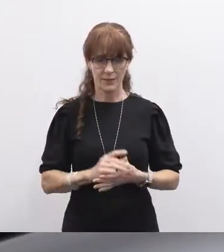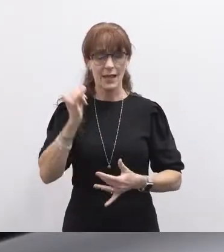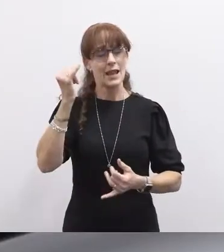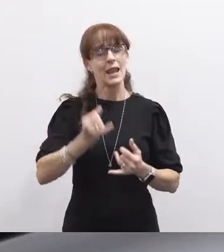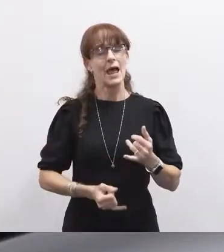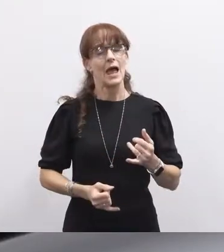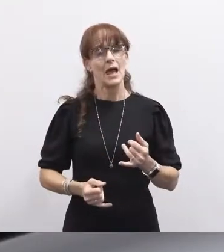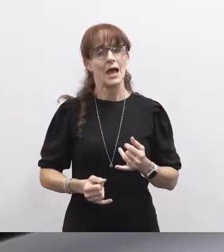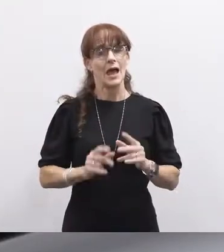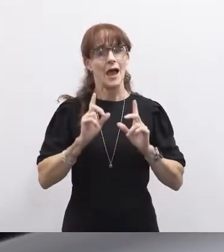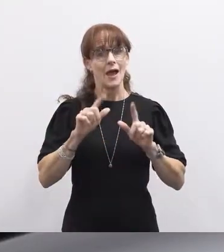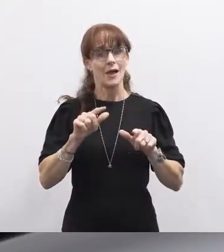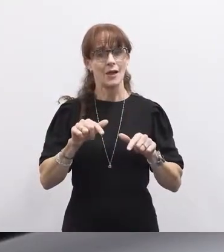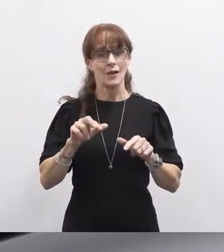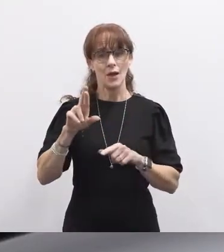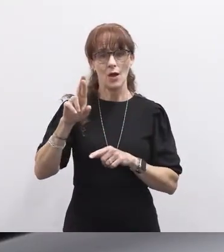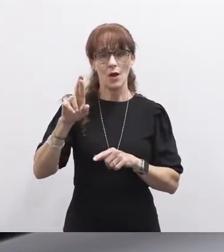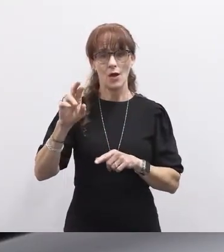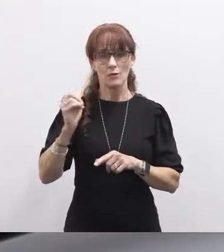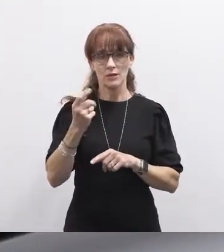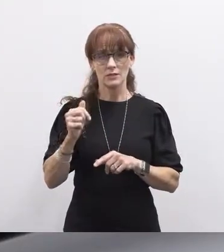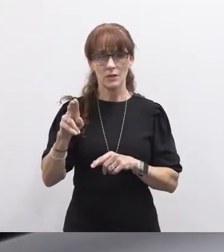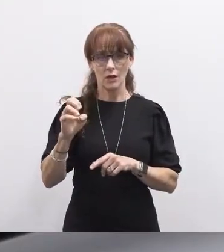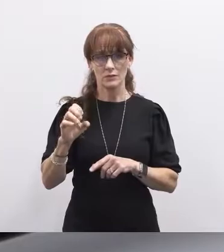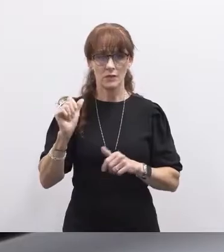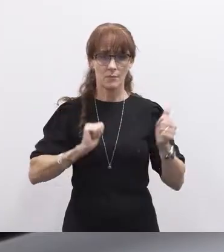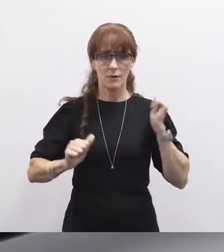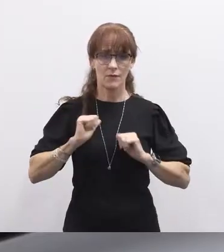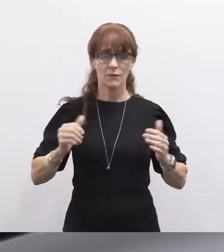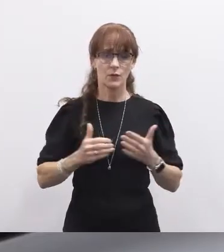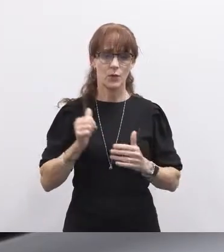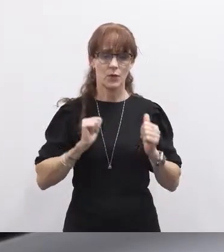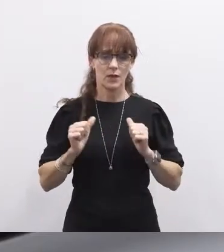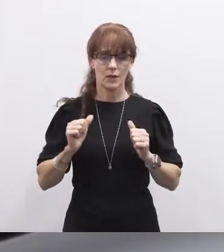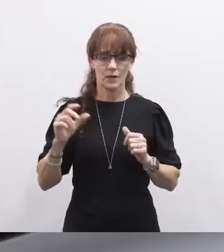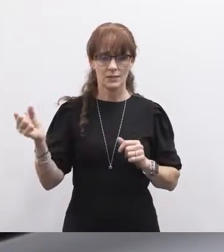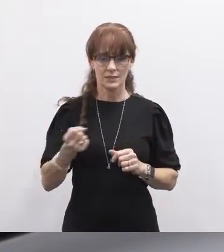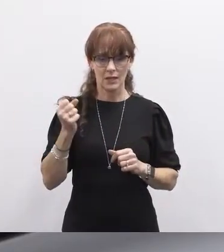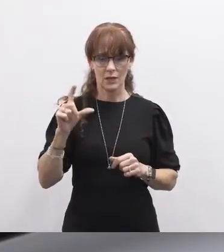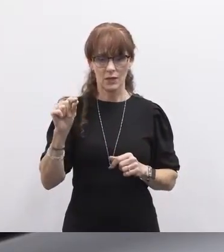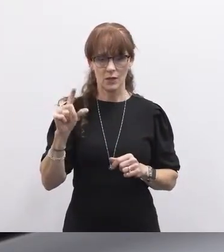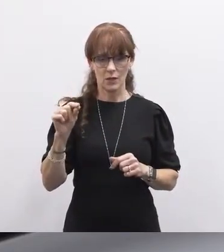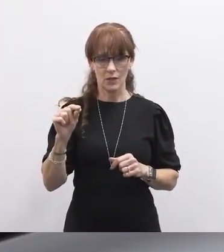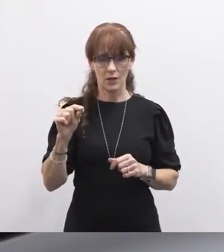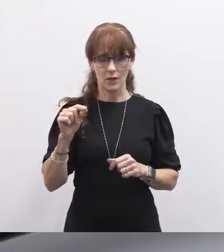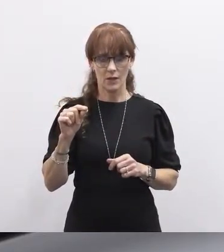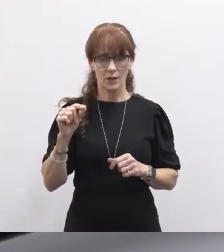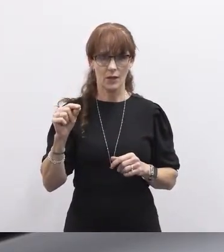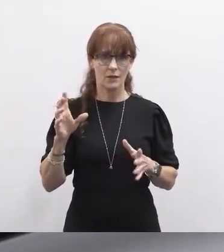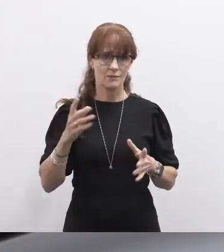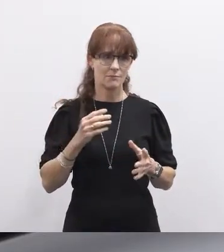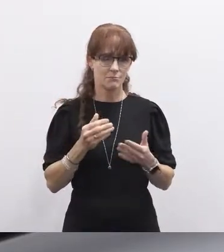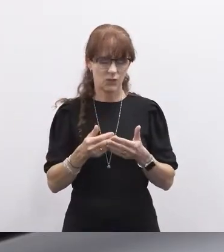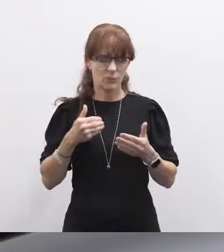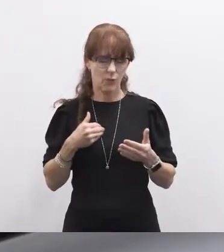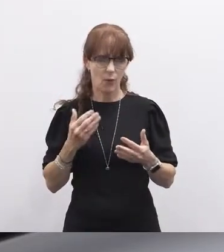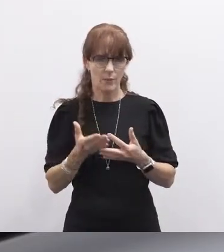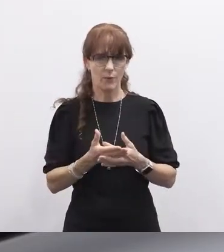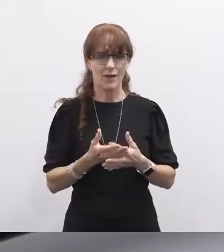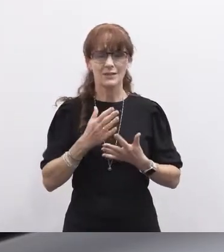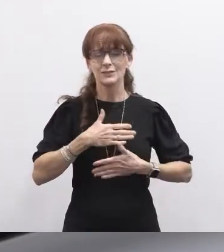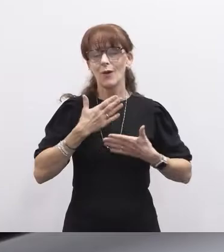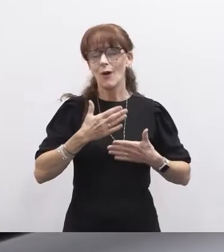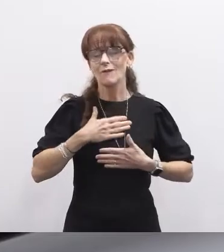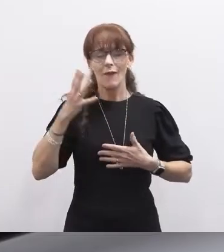Lastly, I got to attend the Renaissance, the first performance in their new theater on Saturday, the 20th, heading into the break, and it was just a